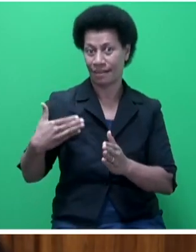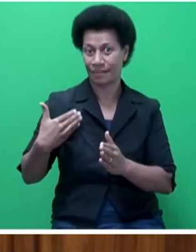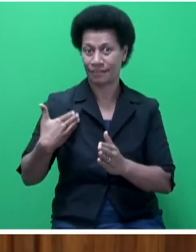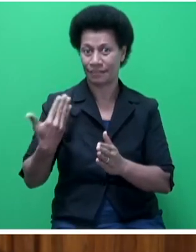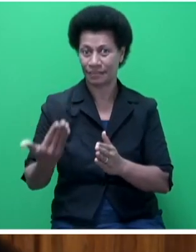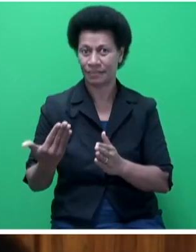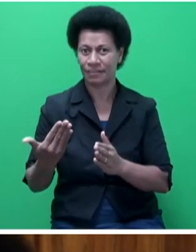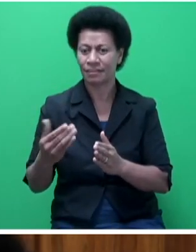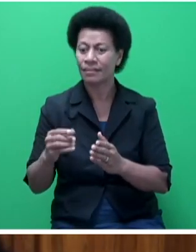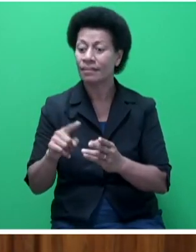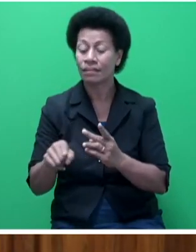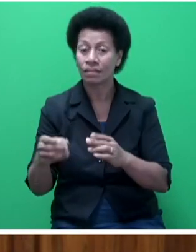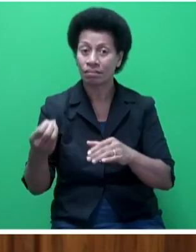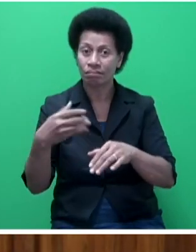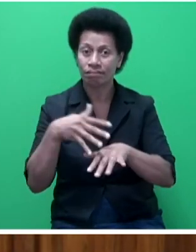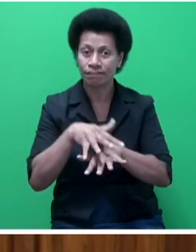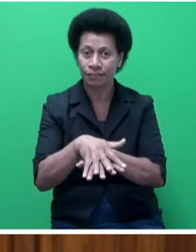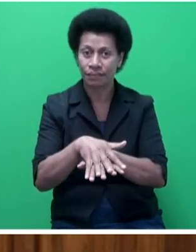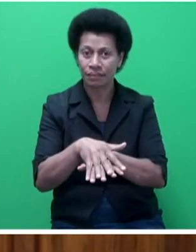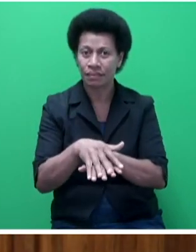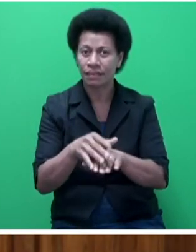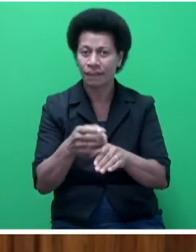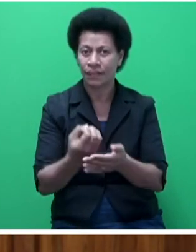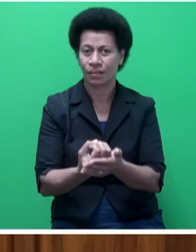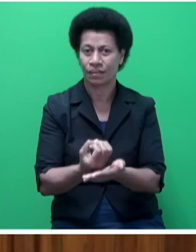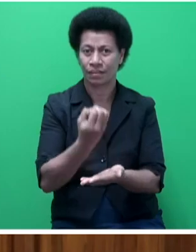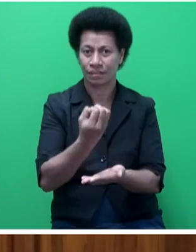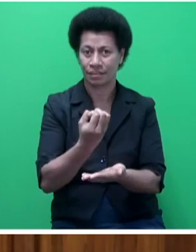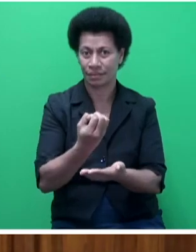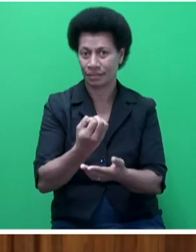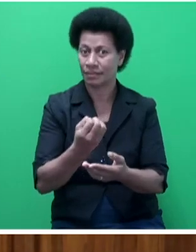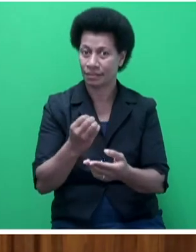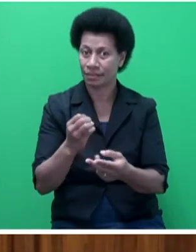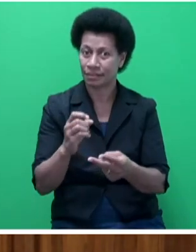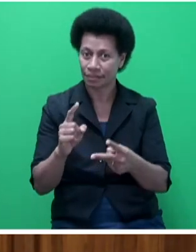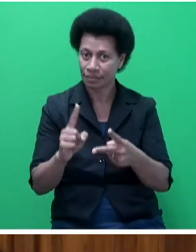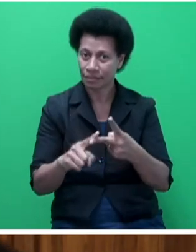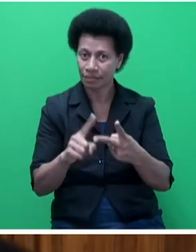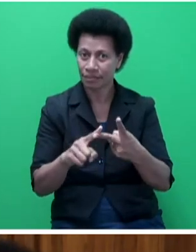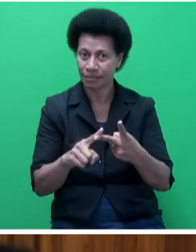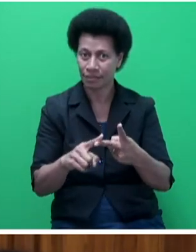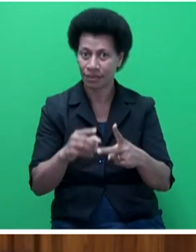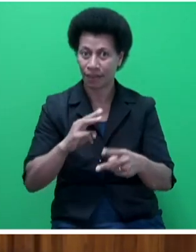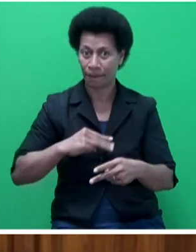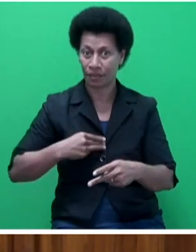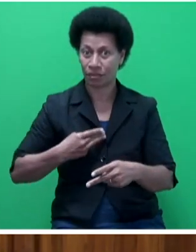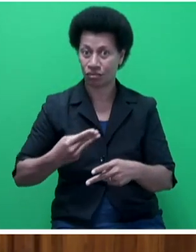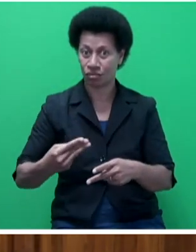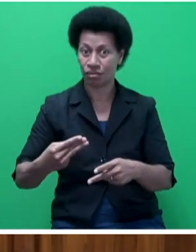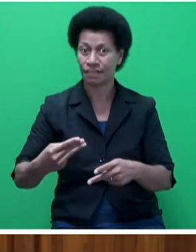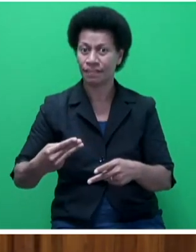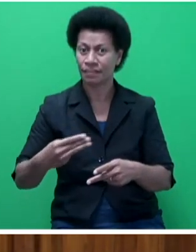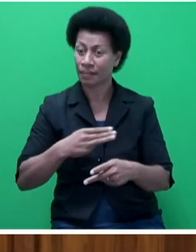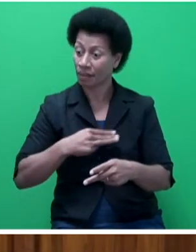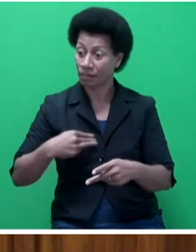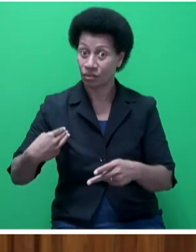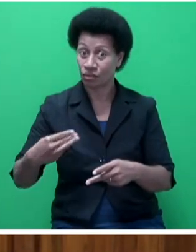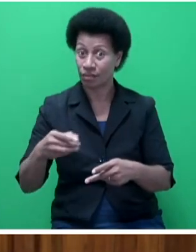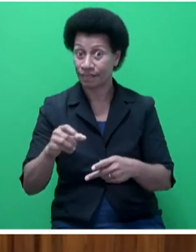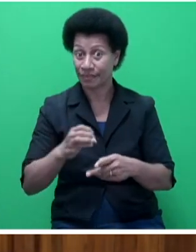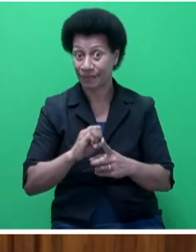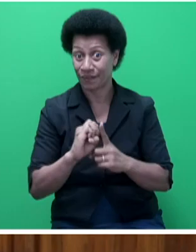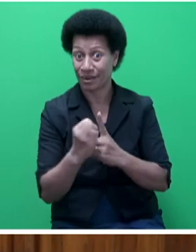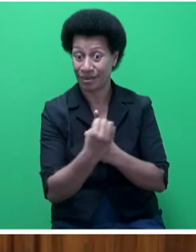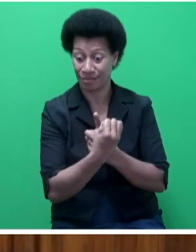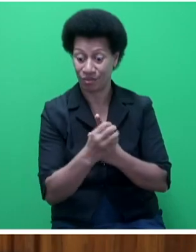become more integrated into our economy. Secondly, the Ministry of Environment has been very active and has helped to balance